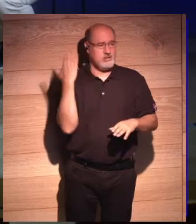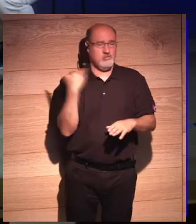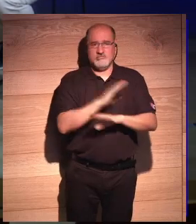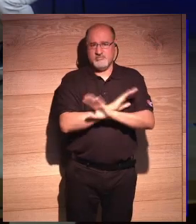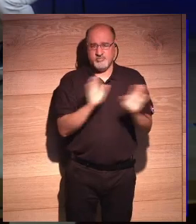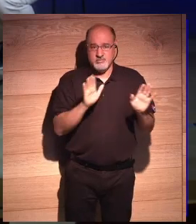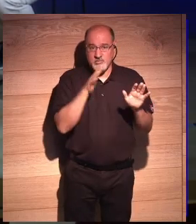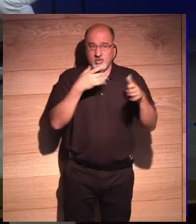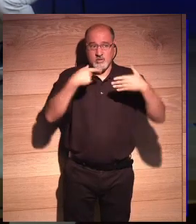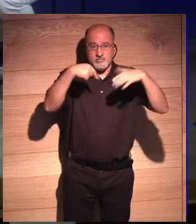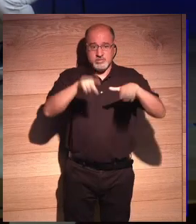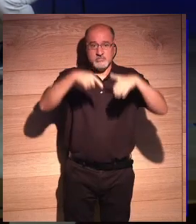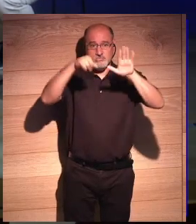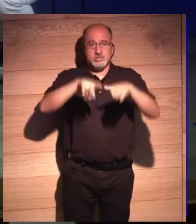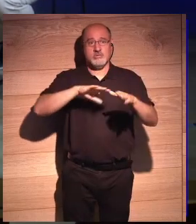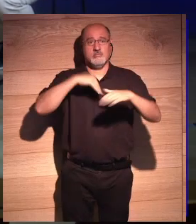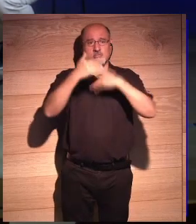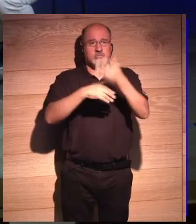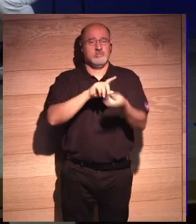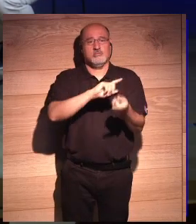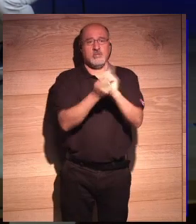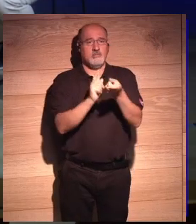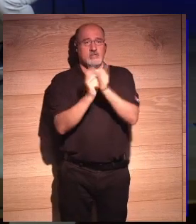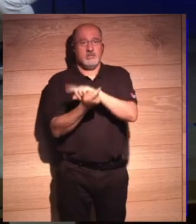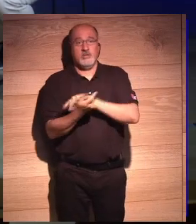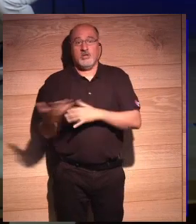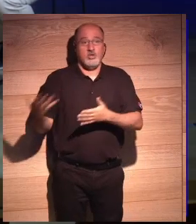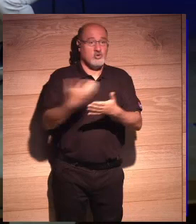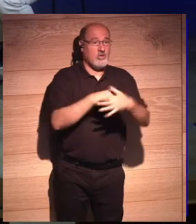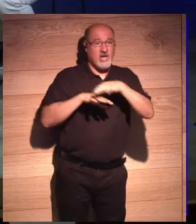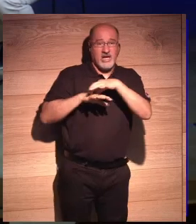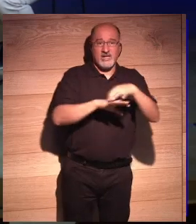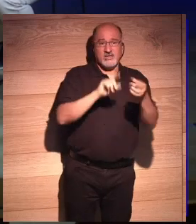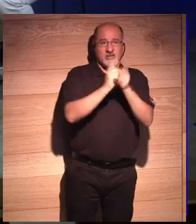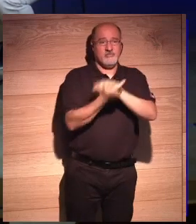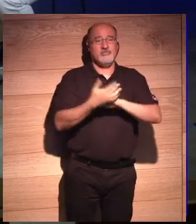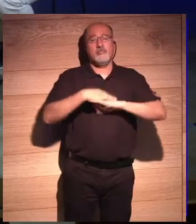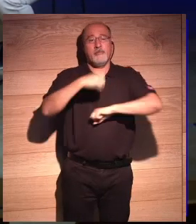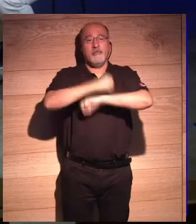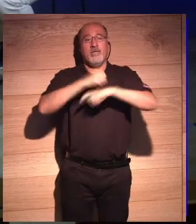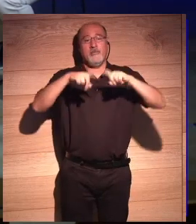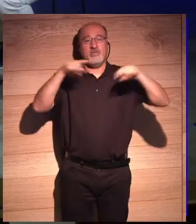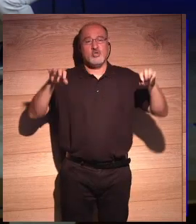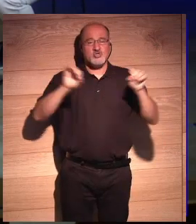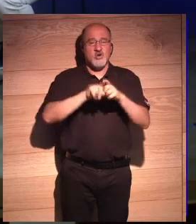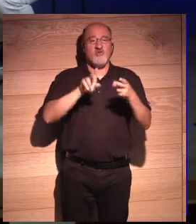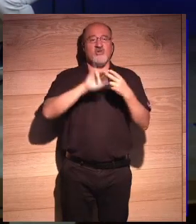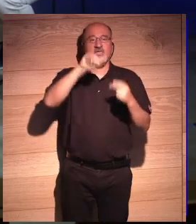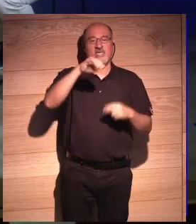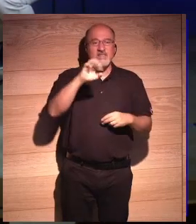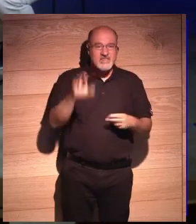things are changing dramatically, because every shareholders are getting involved in that, from Microsoft,